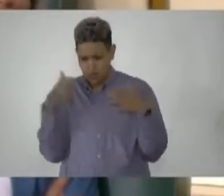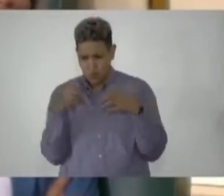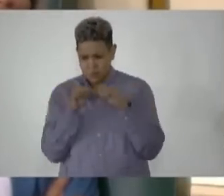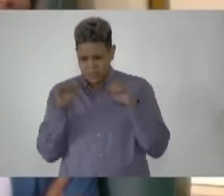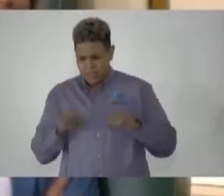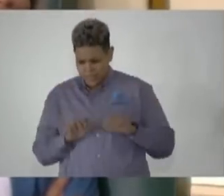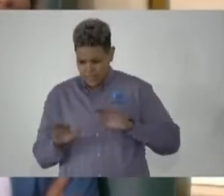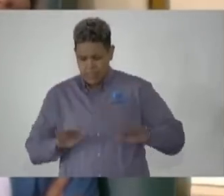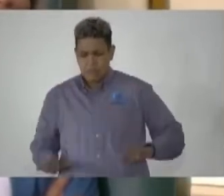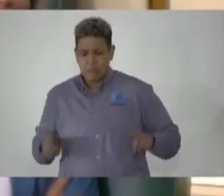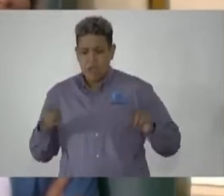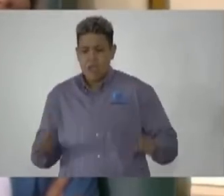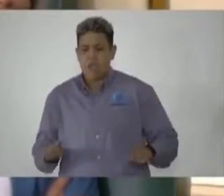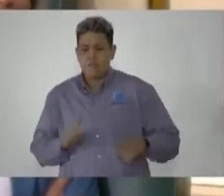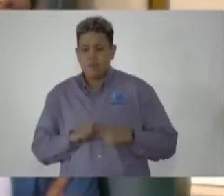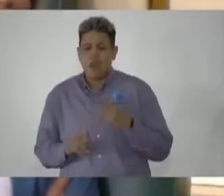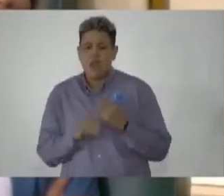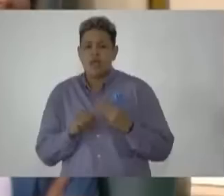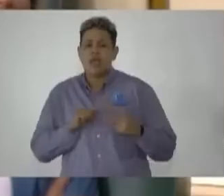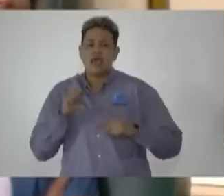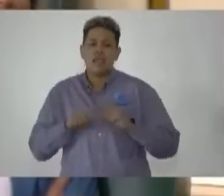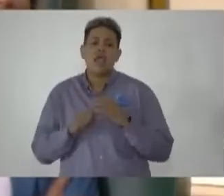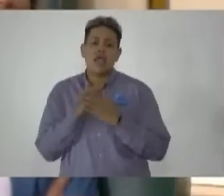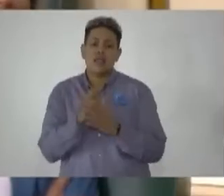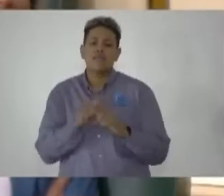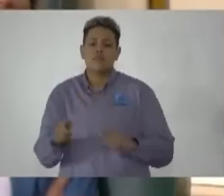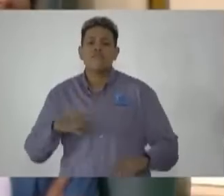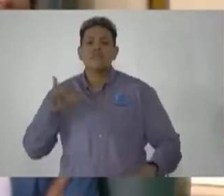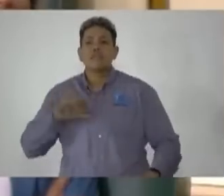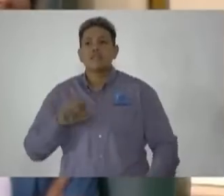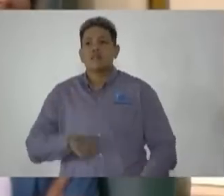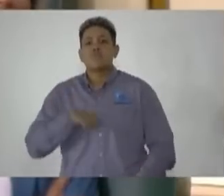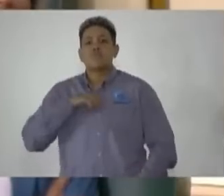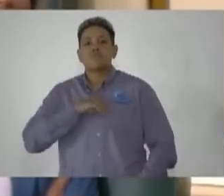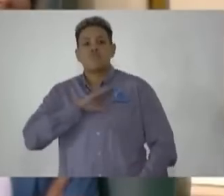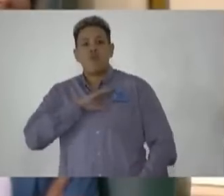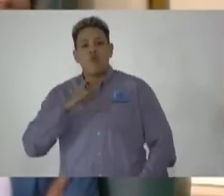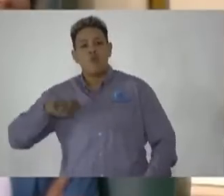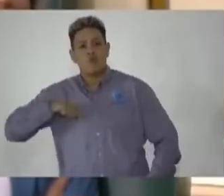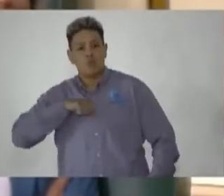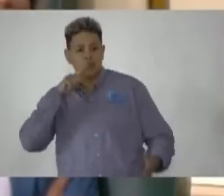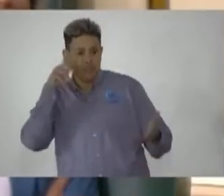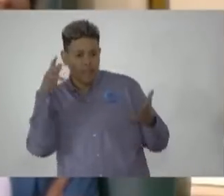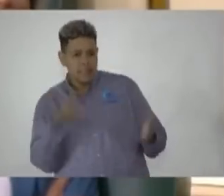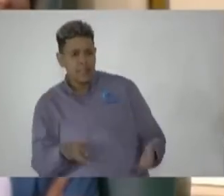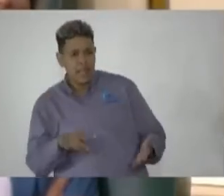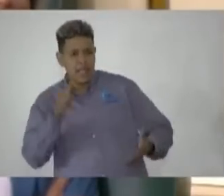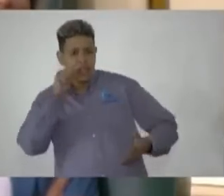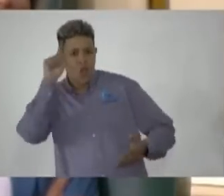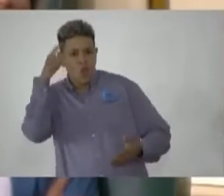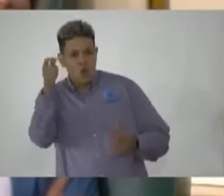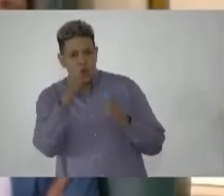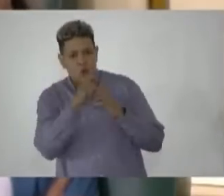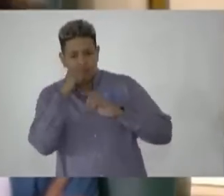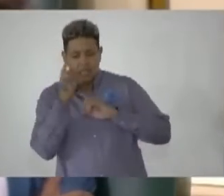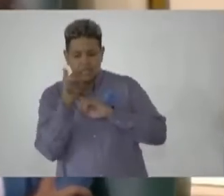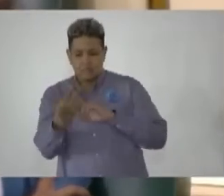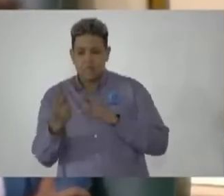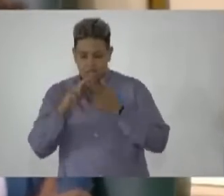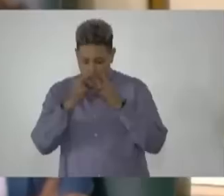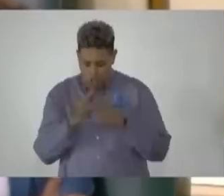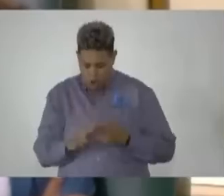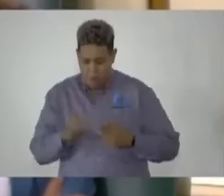And I can't help but feel proud that we are here, not only with expanding